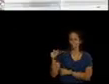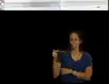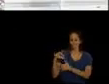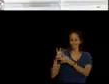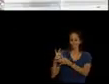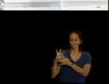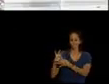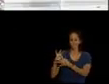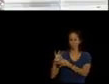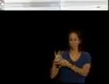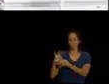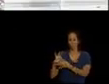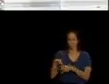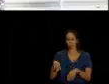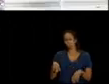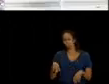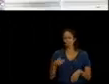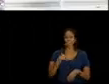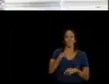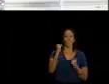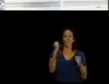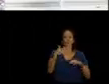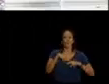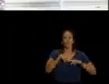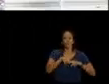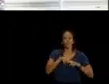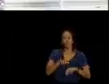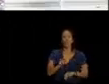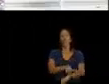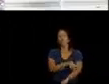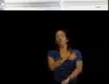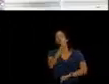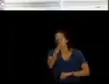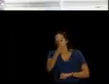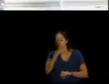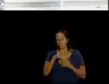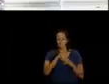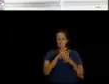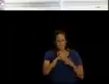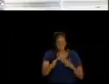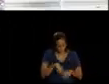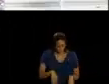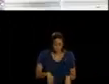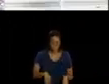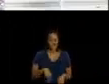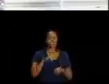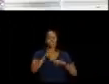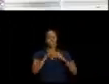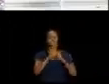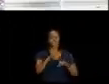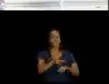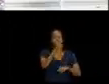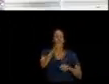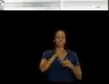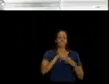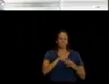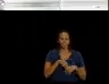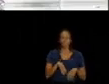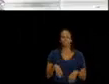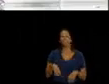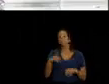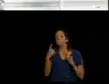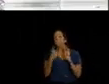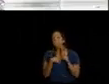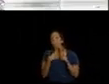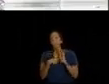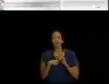a relationship with chairs all my life. We are completely committed to each other. We love each other, and sometimes they're